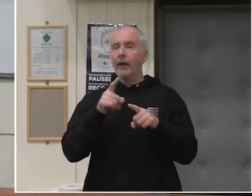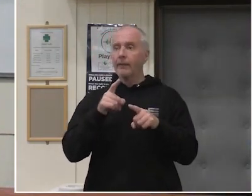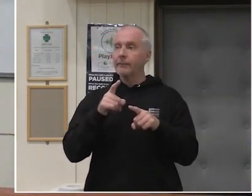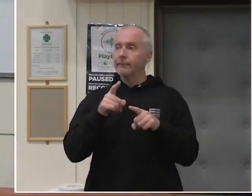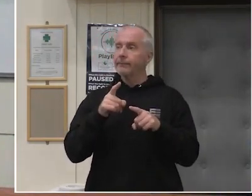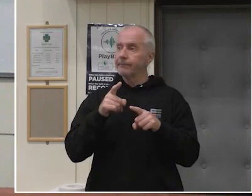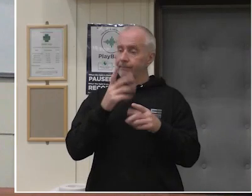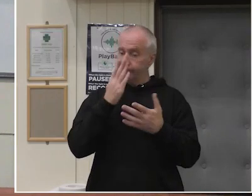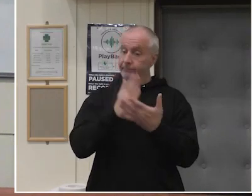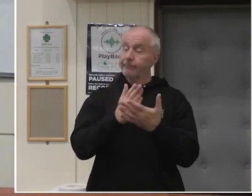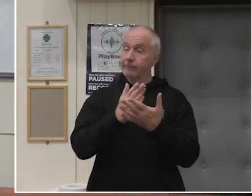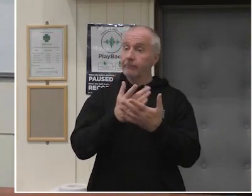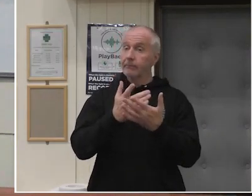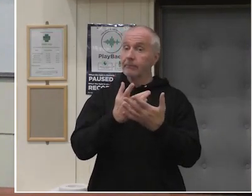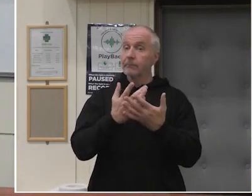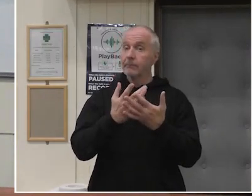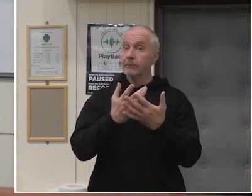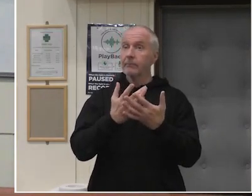the